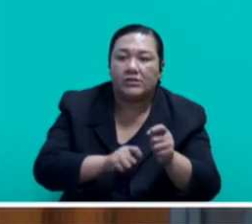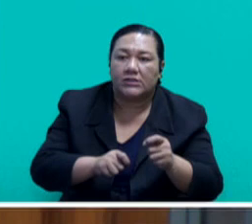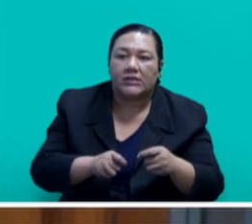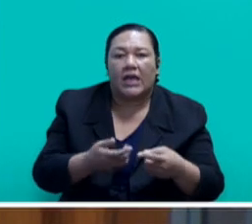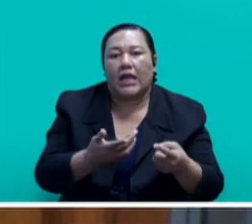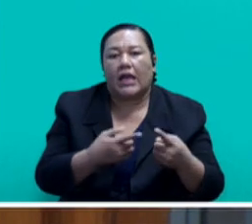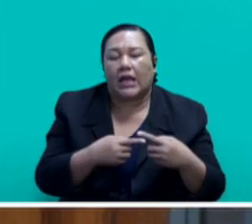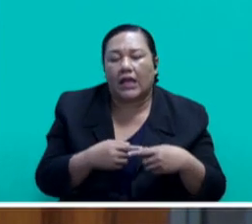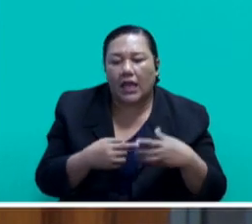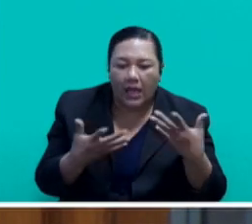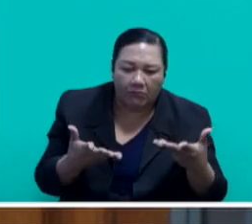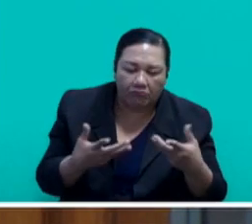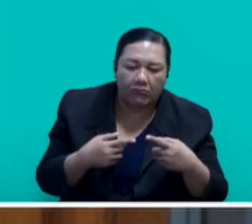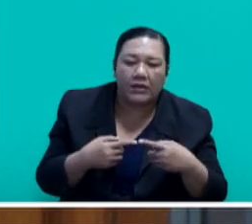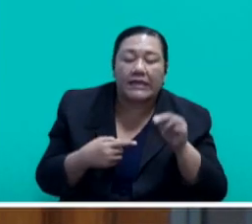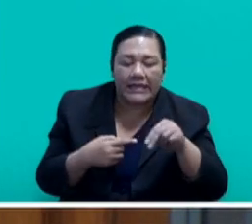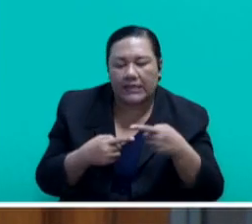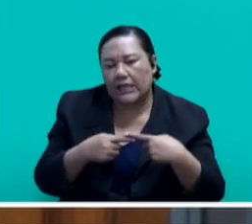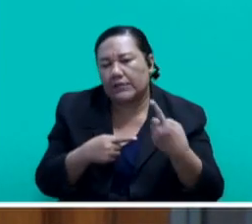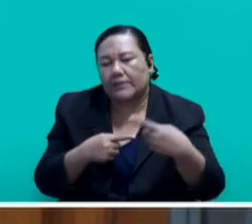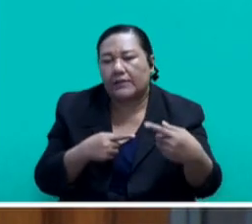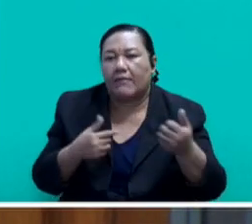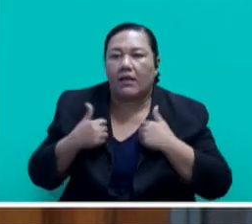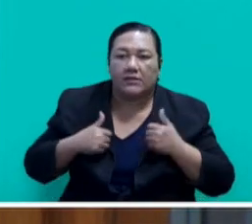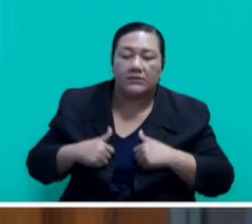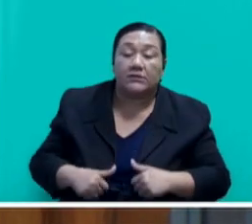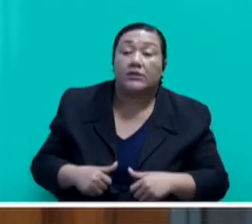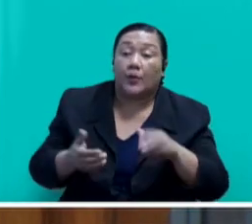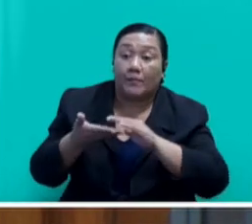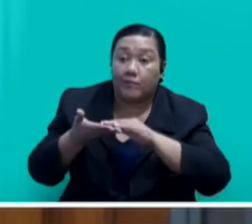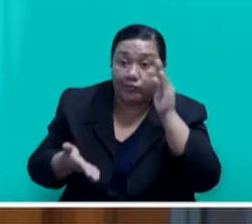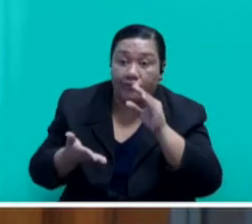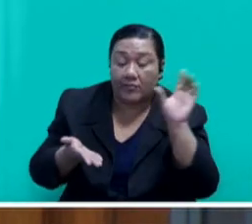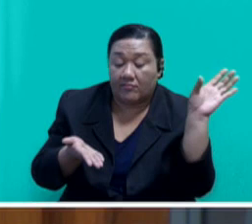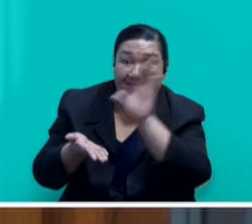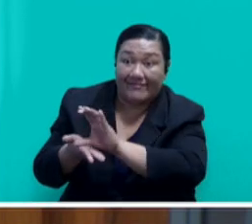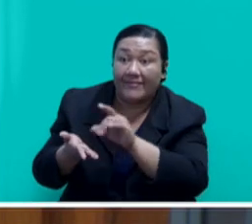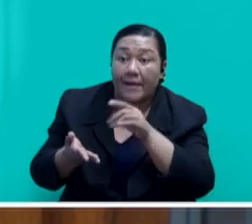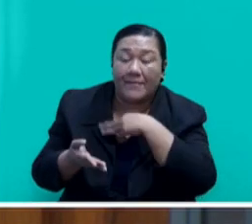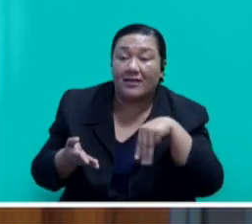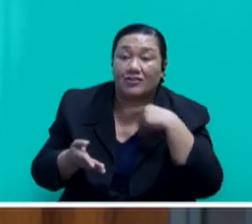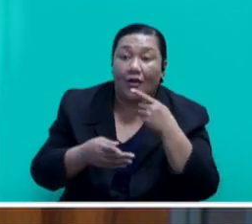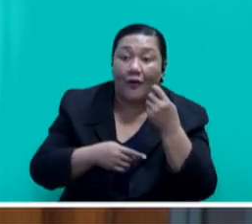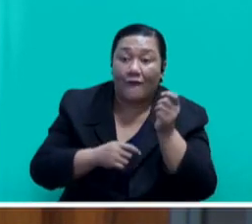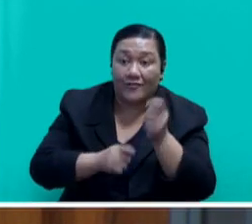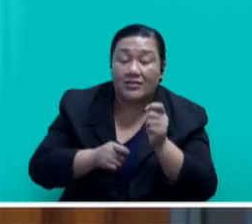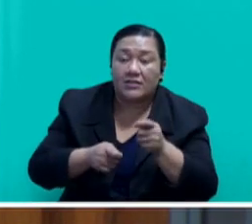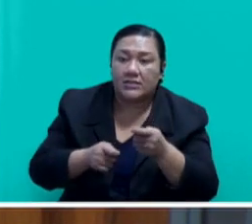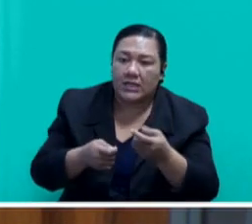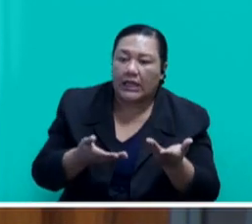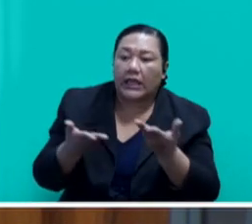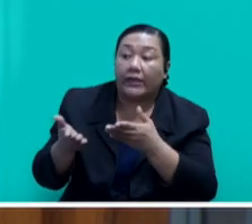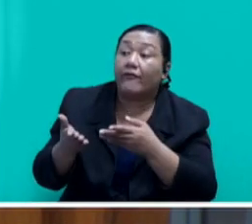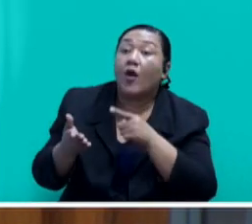Mr. Speaker, sir, with the increase in budget, the Ministry of Fisheries has indeed been given a boost as